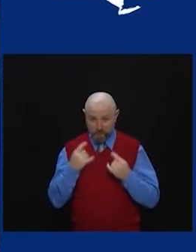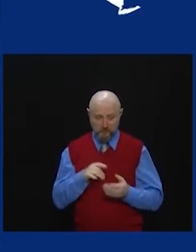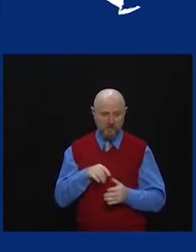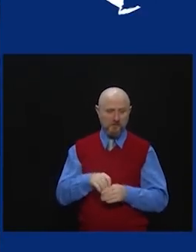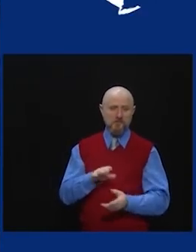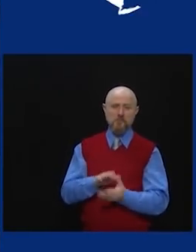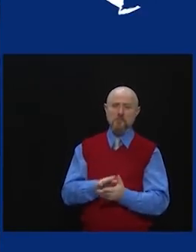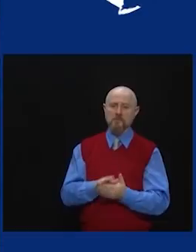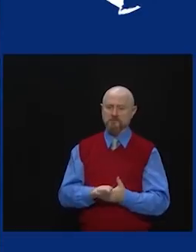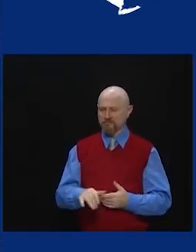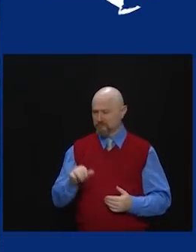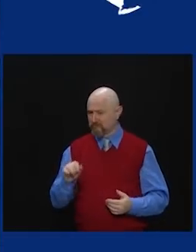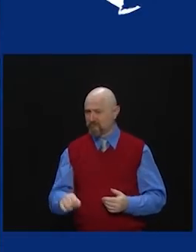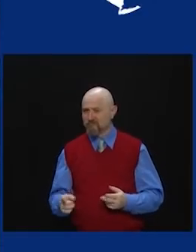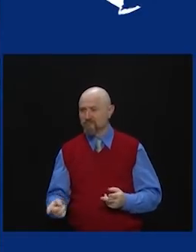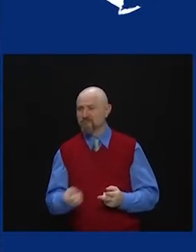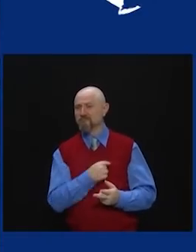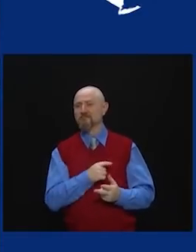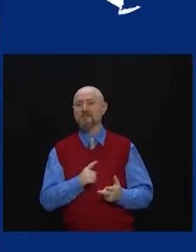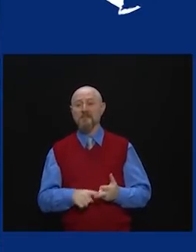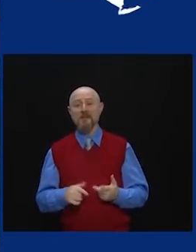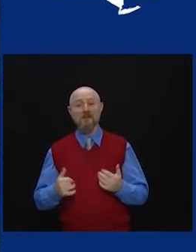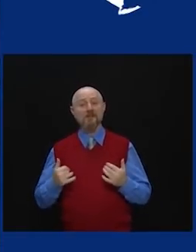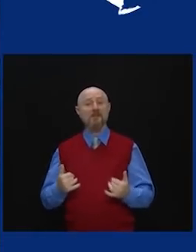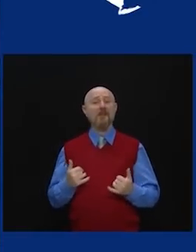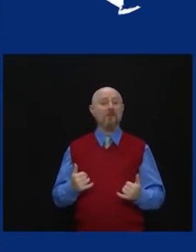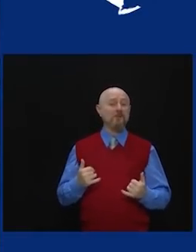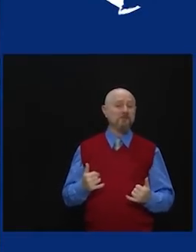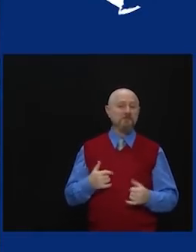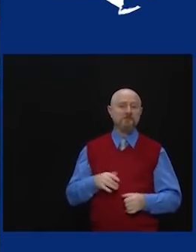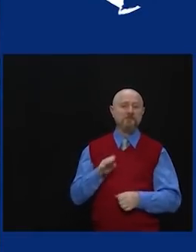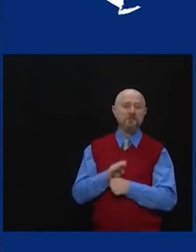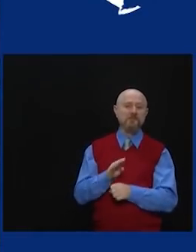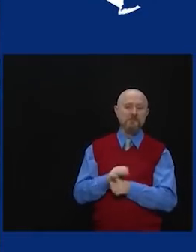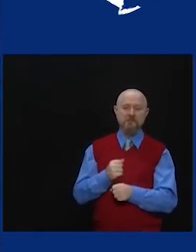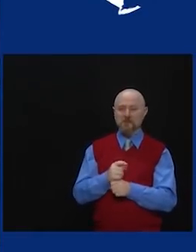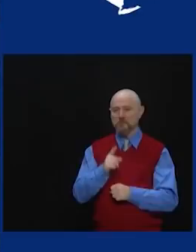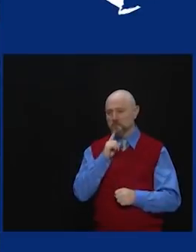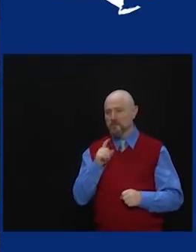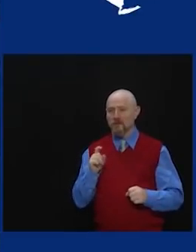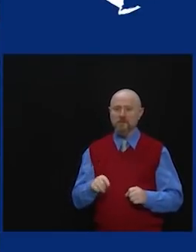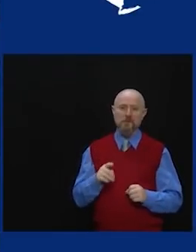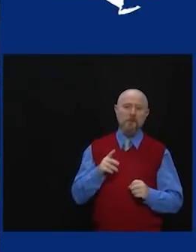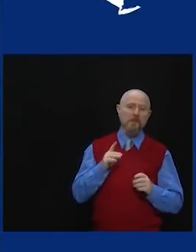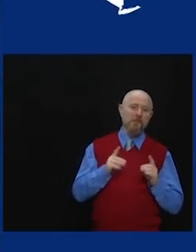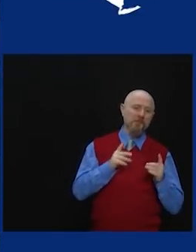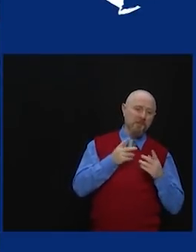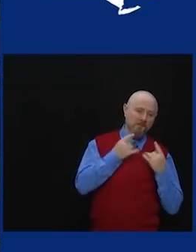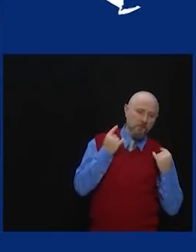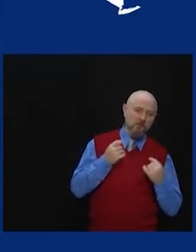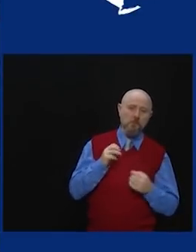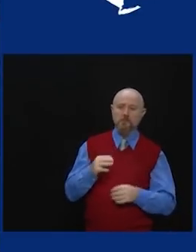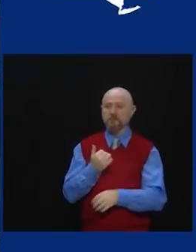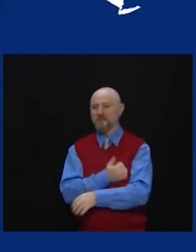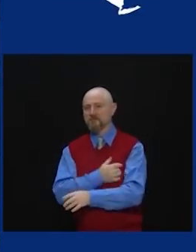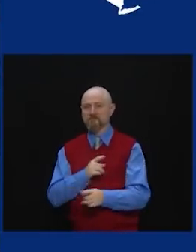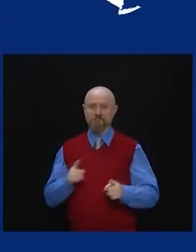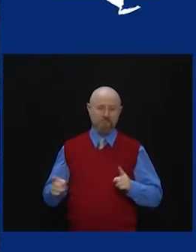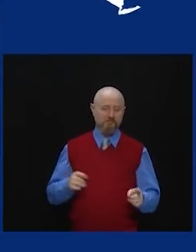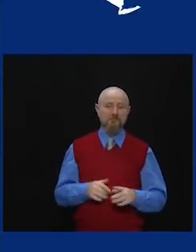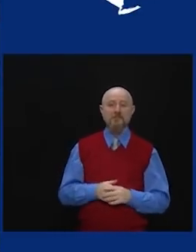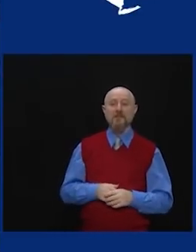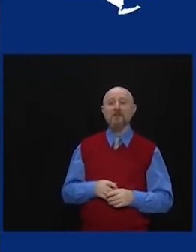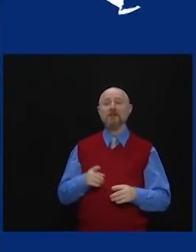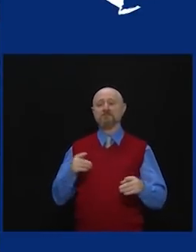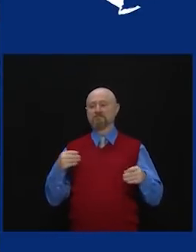is that businesses ensure that people are vaccinated or wear masks. So we have a situation we're addressing, always willing to be